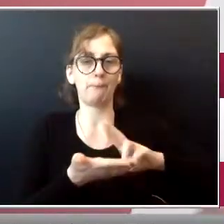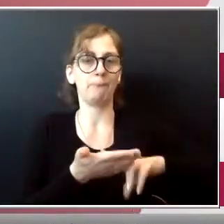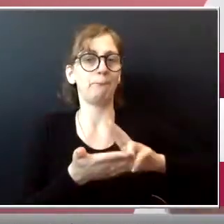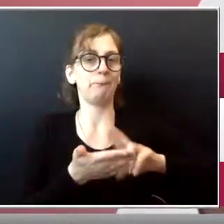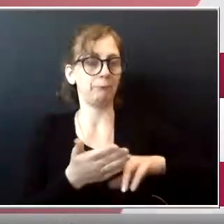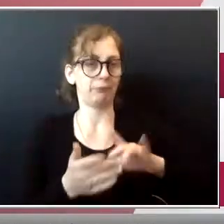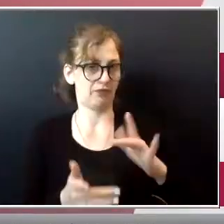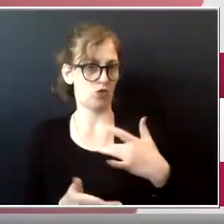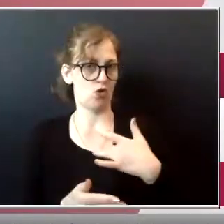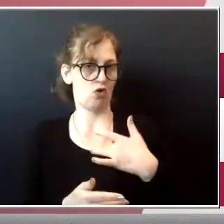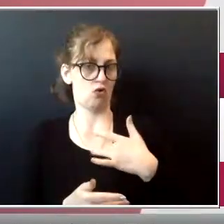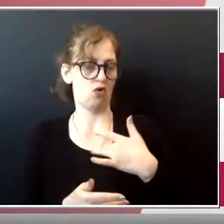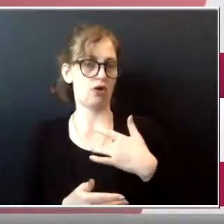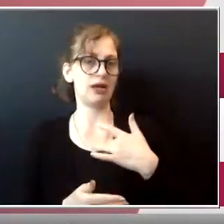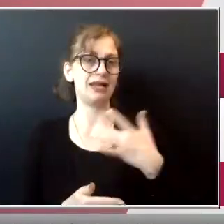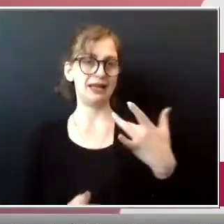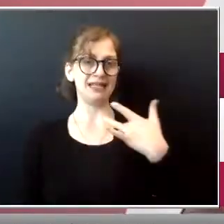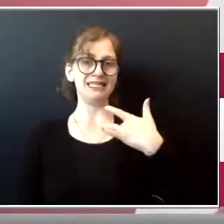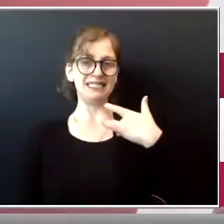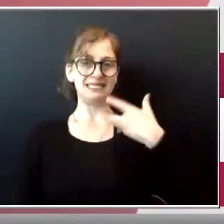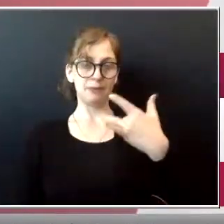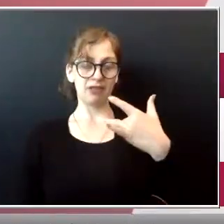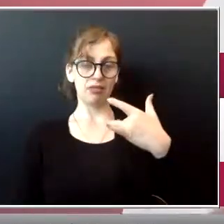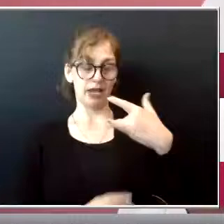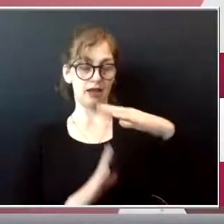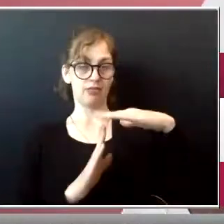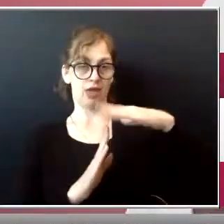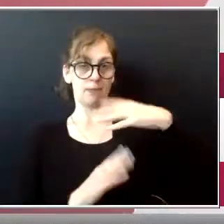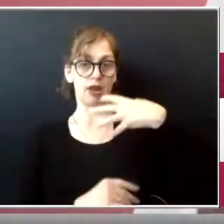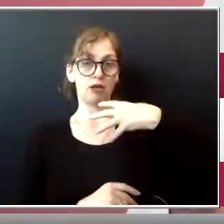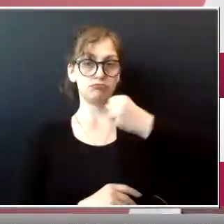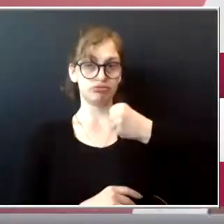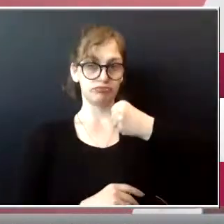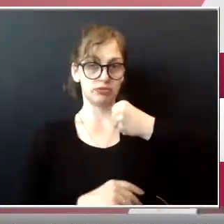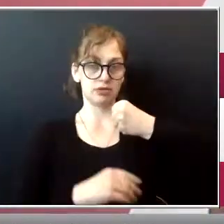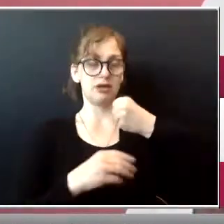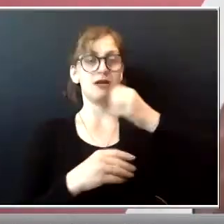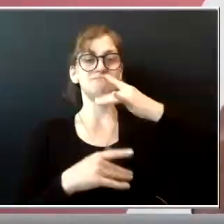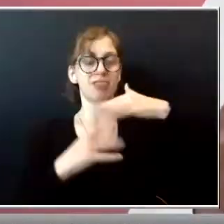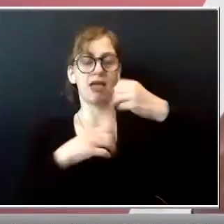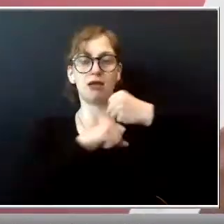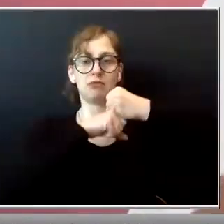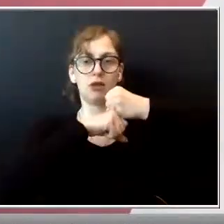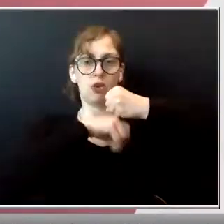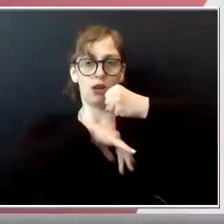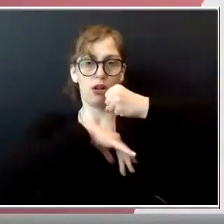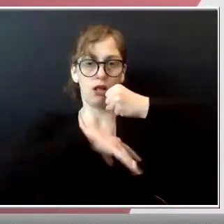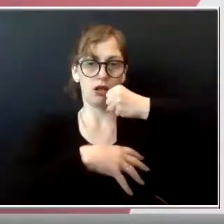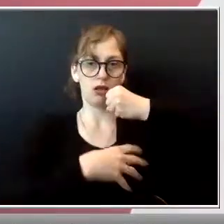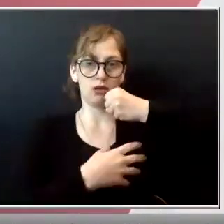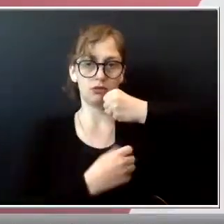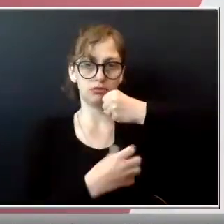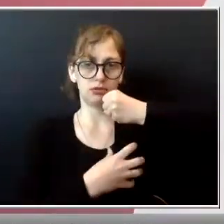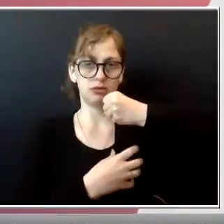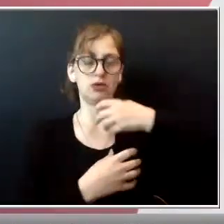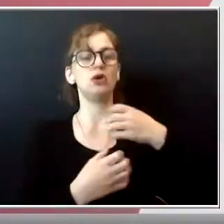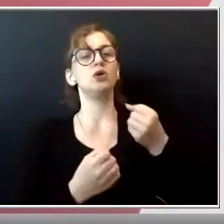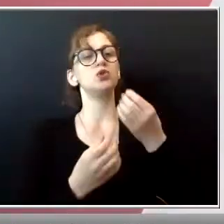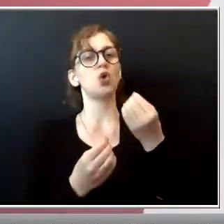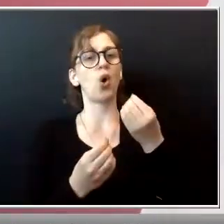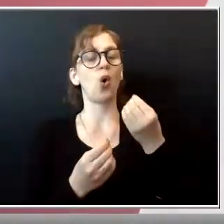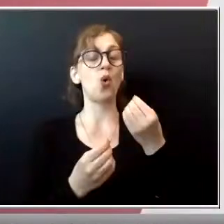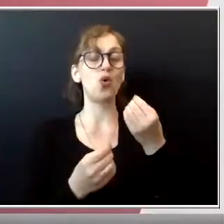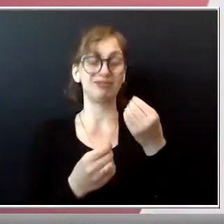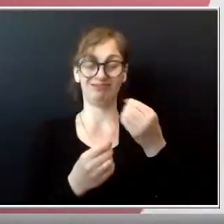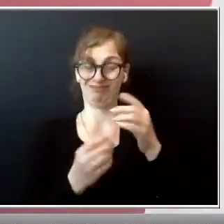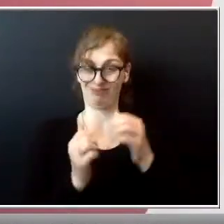chambers squeeze and pump blood to the lower chambers. When patients are in AFib, the upper chambers, instead of squeezing, they just fibrillate. And that increases the risk